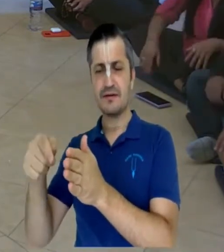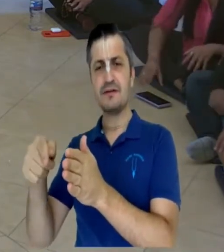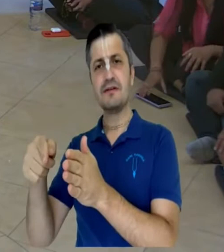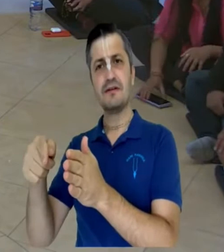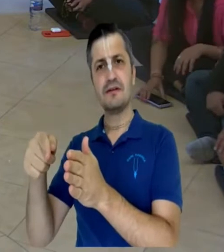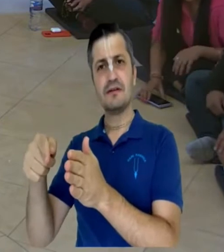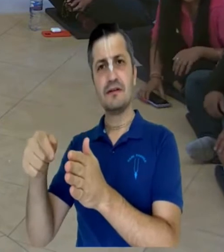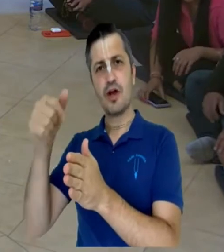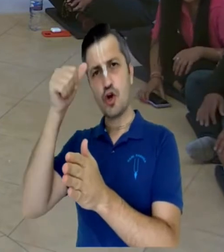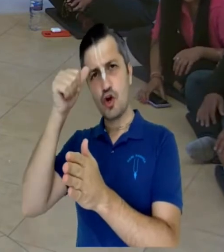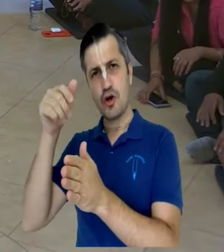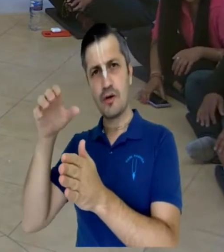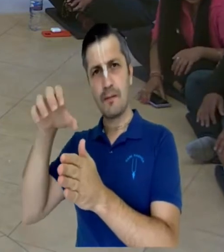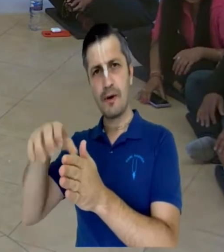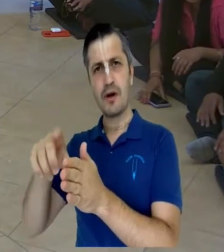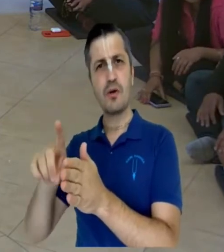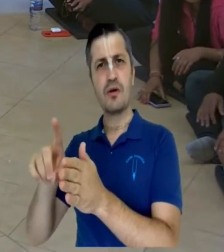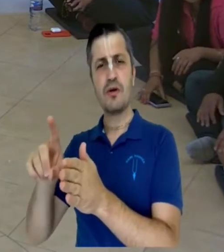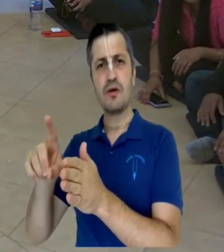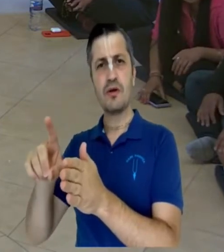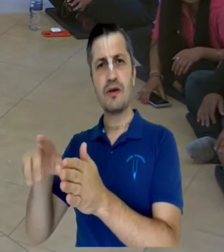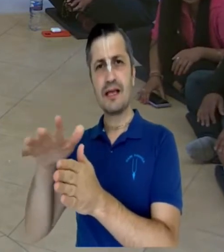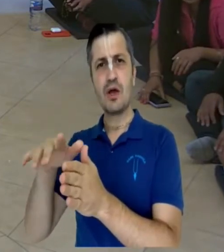section of yoga, of jnana yoga.